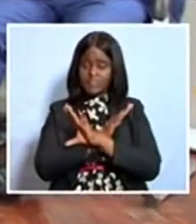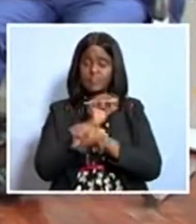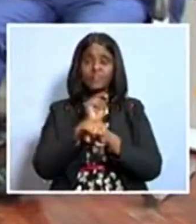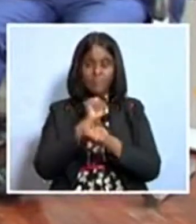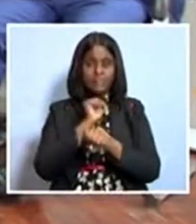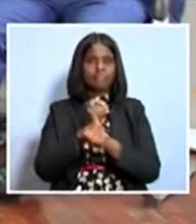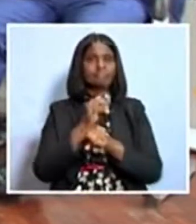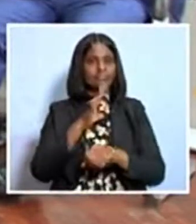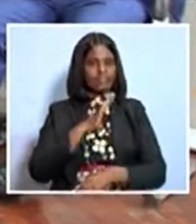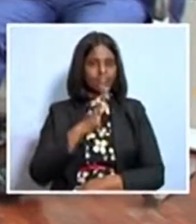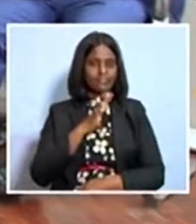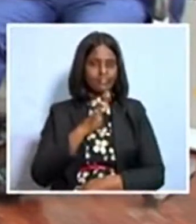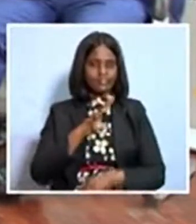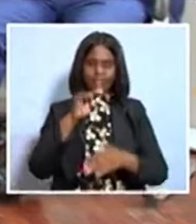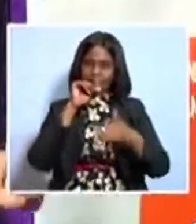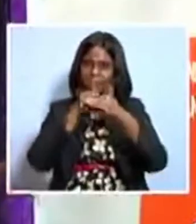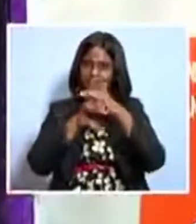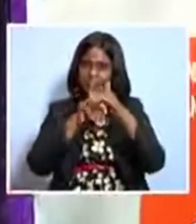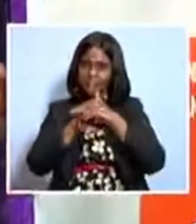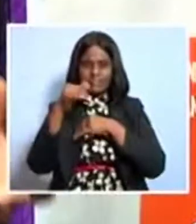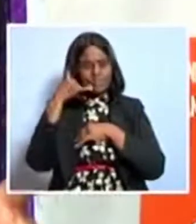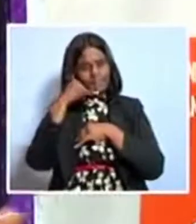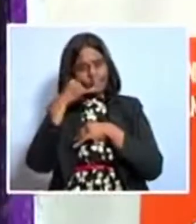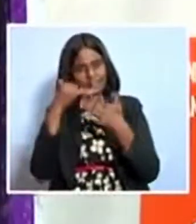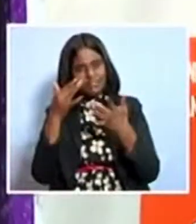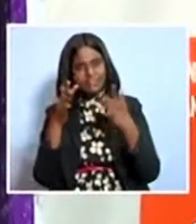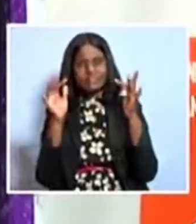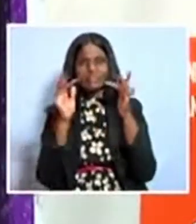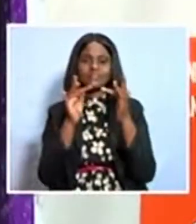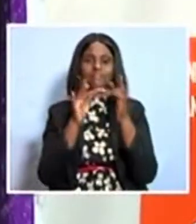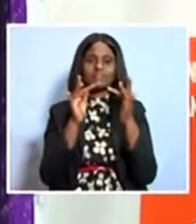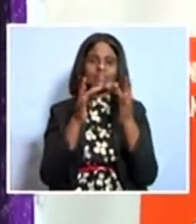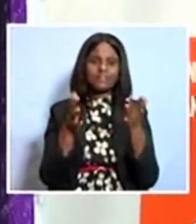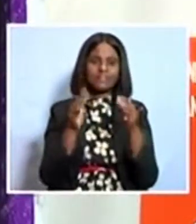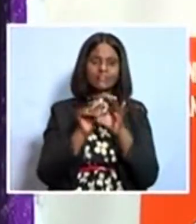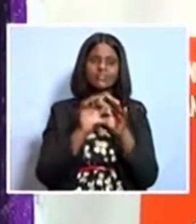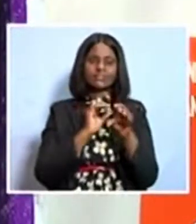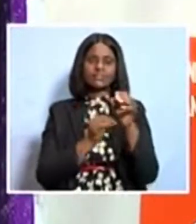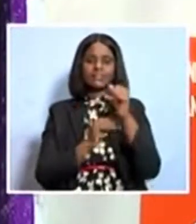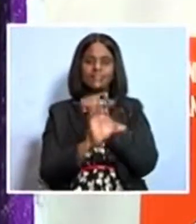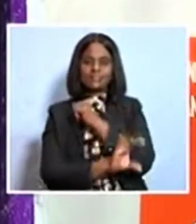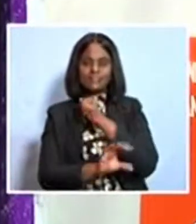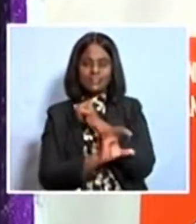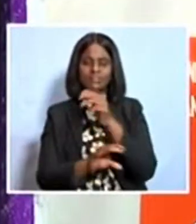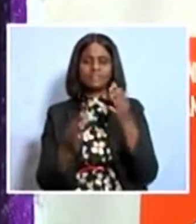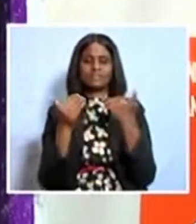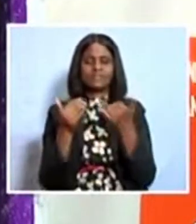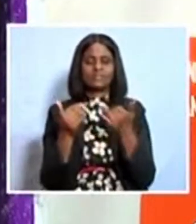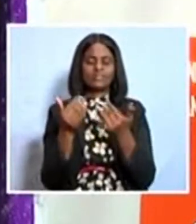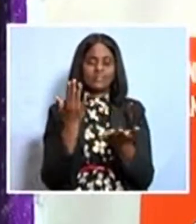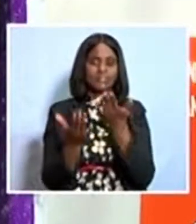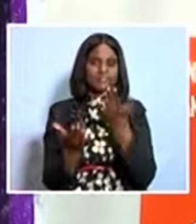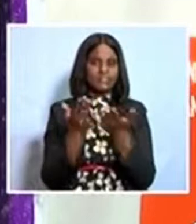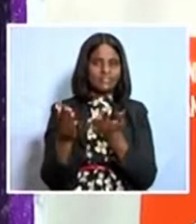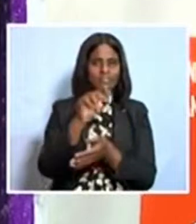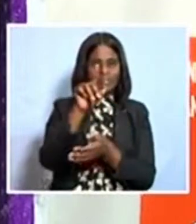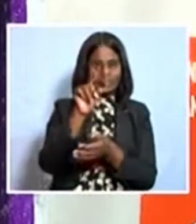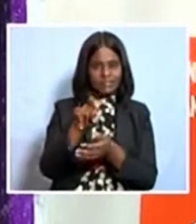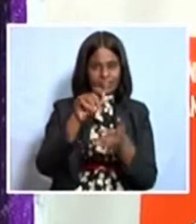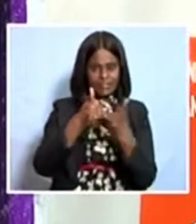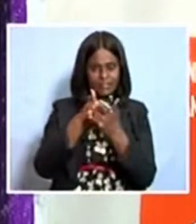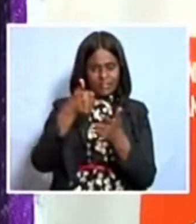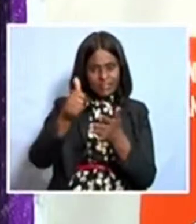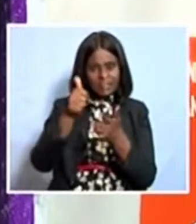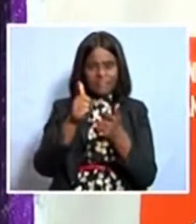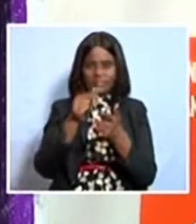to access to phone, access to internet in our country. Now, maybe the question that would be, how would you